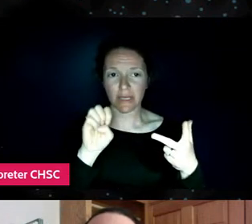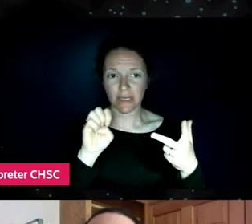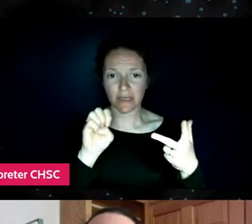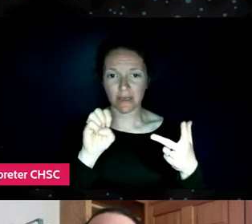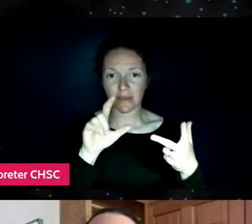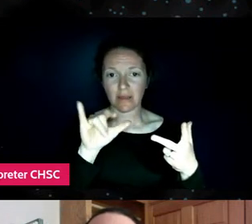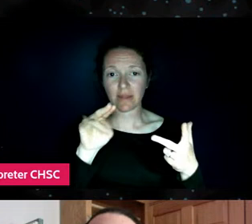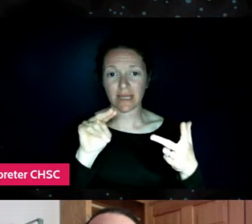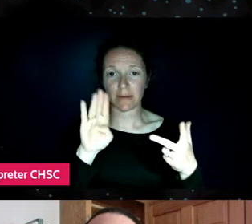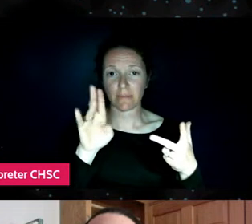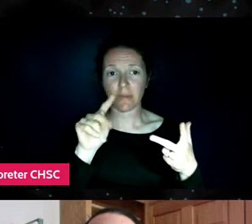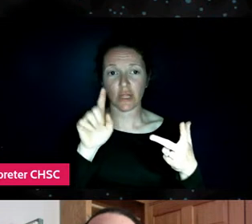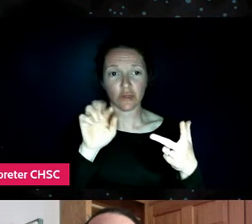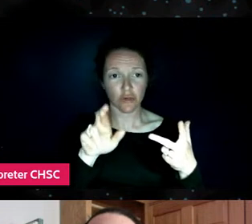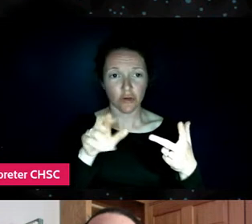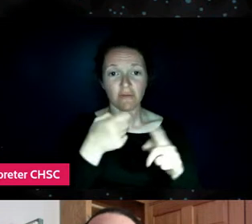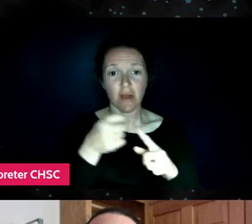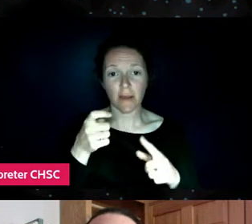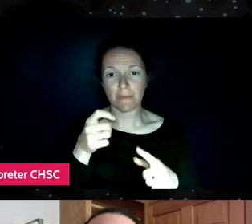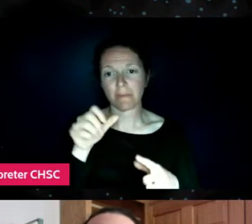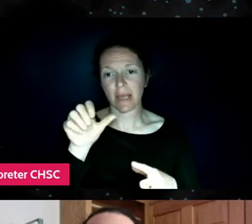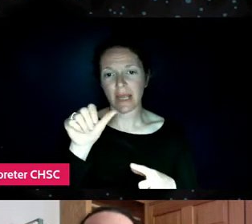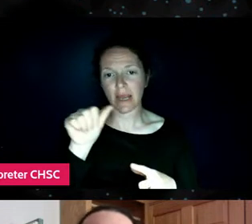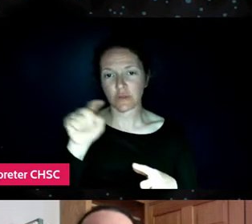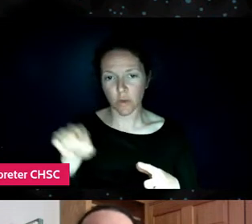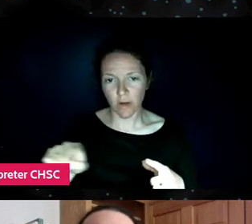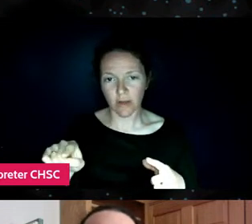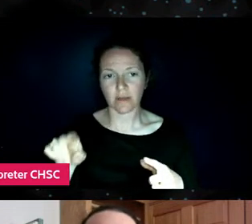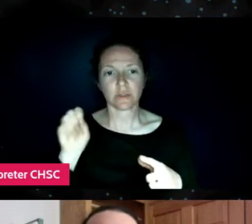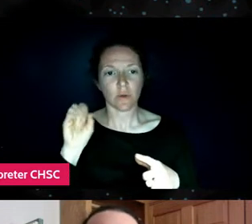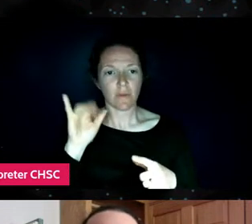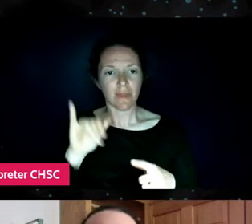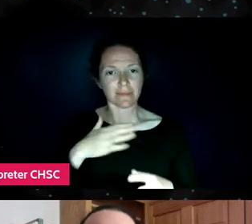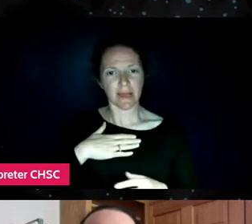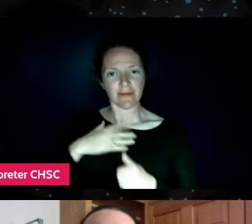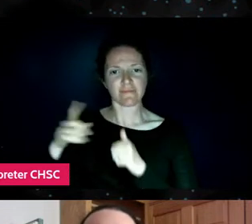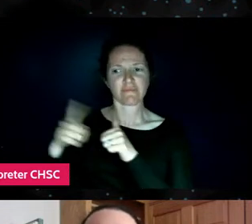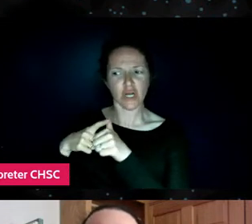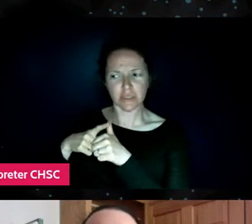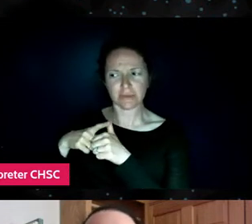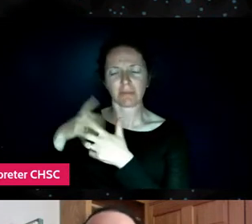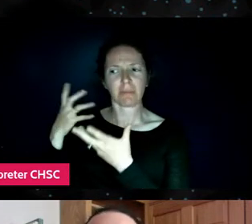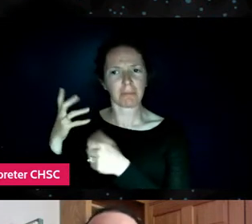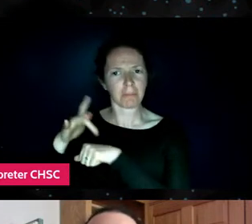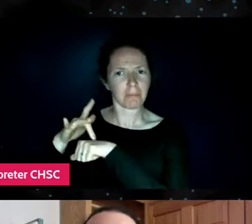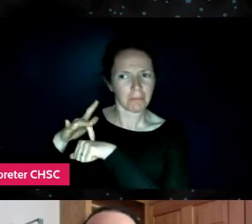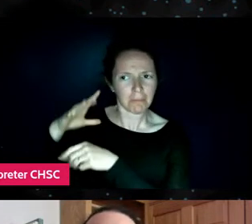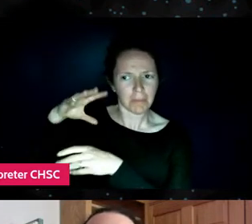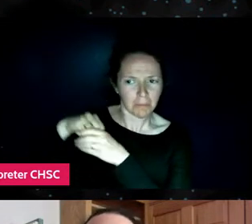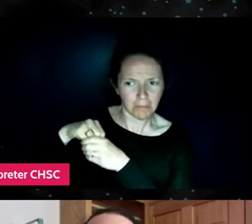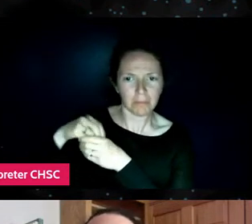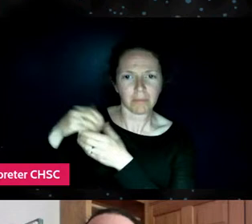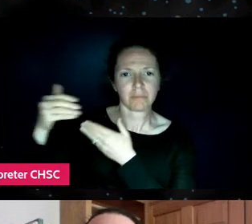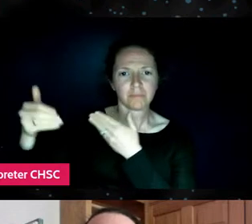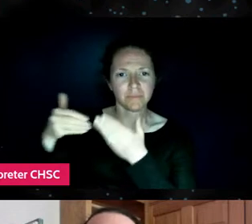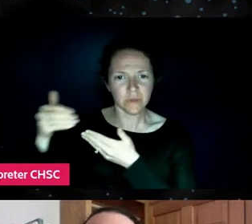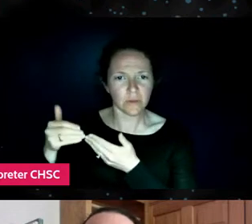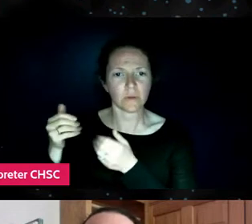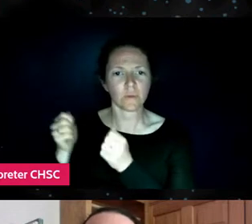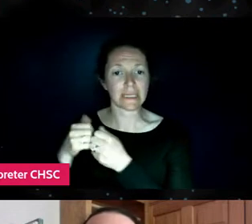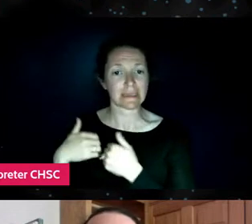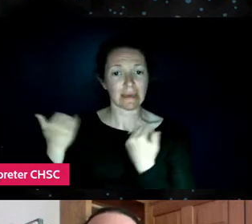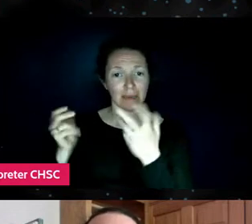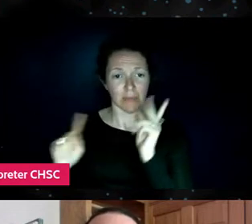from Arizona. So that was kind of my introduction, first of all, of just working with young people and telling young people's